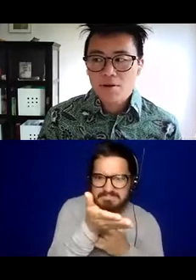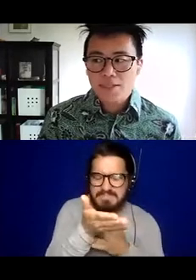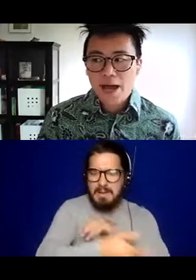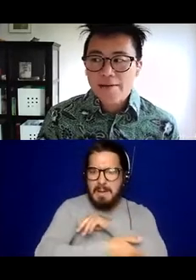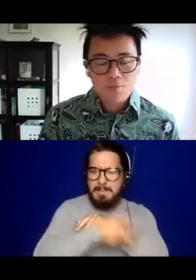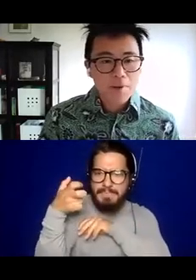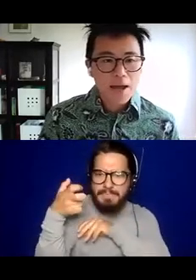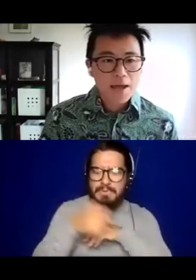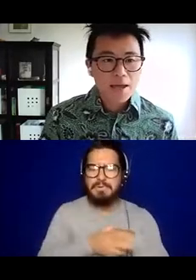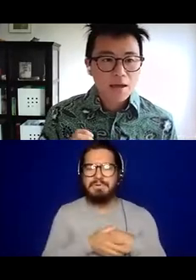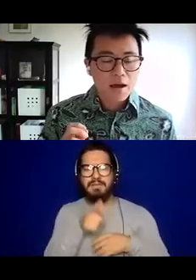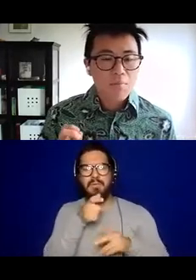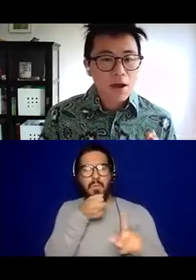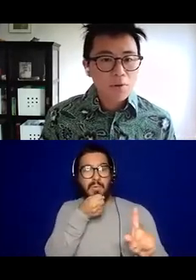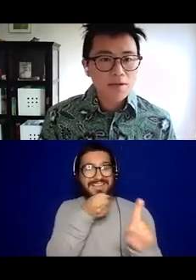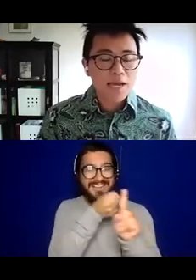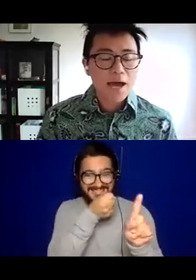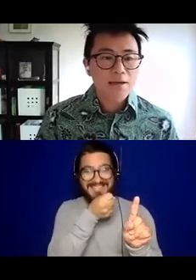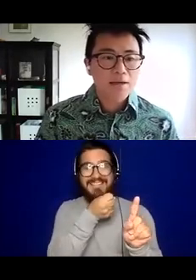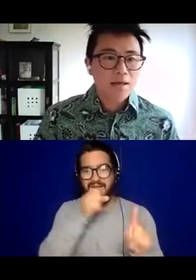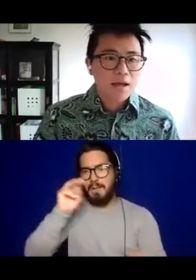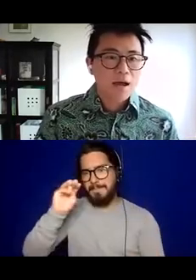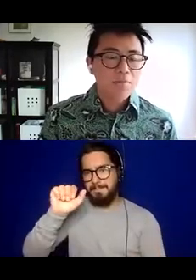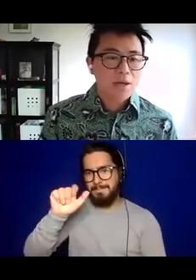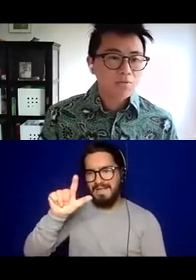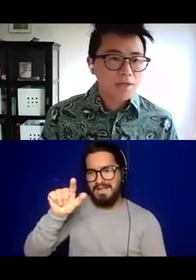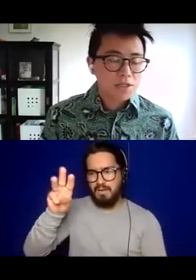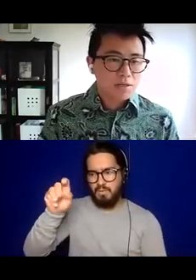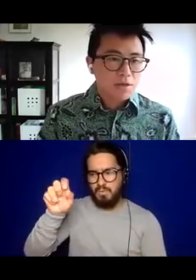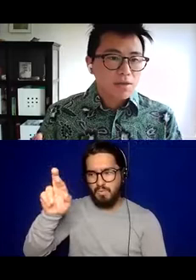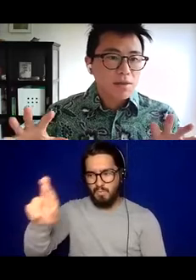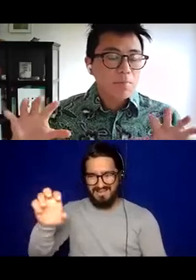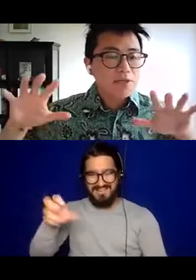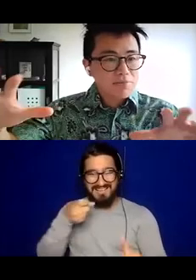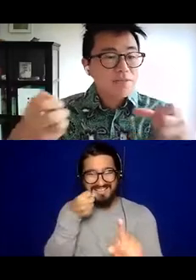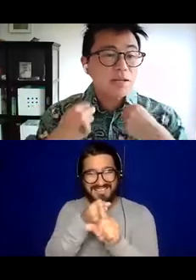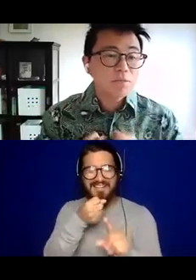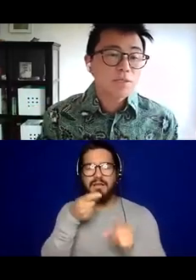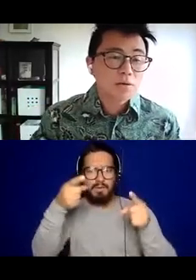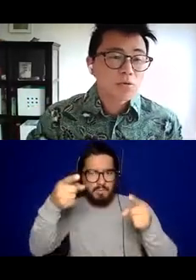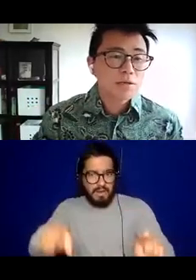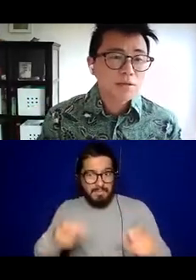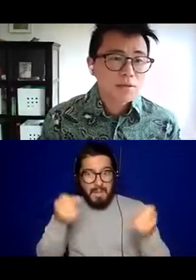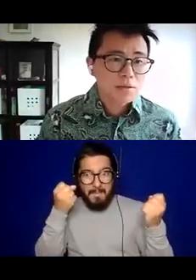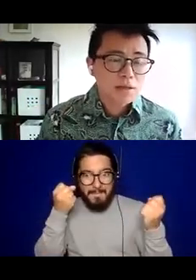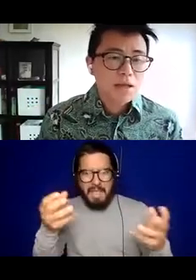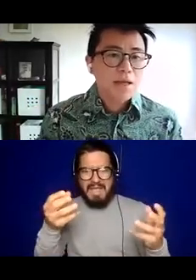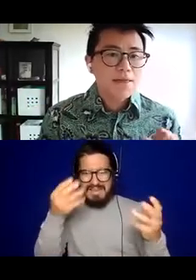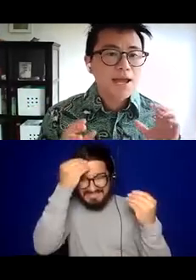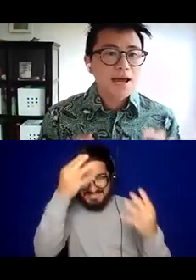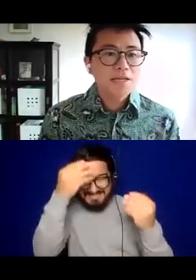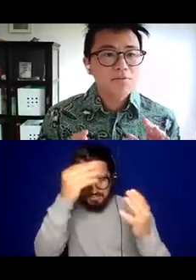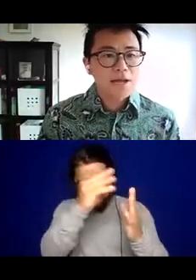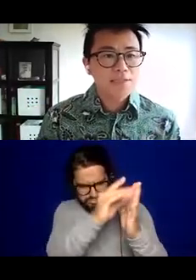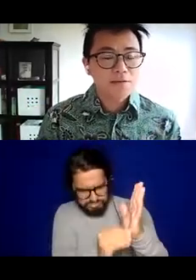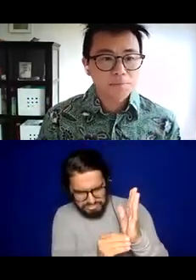They were attacked by a malware attack in which a bunch of their data was stolen and